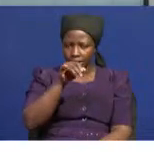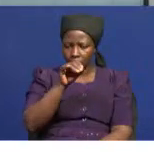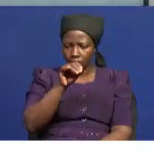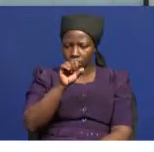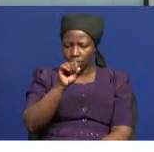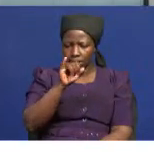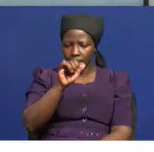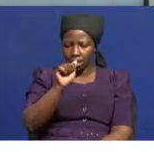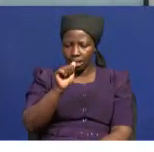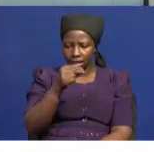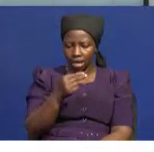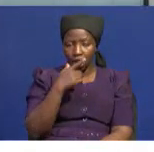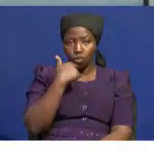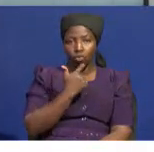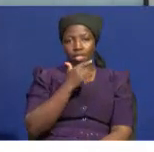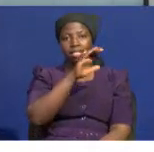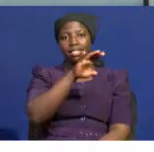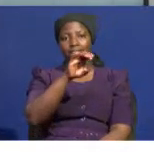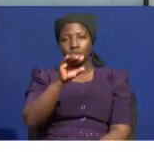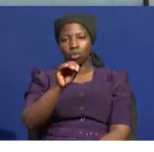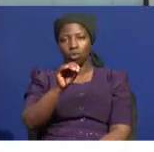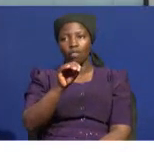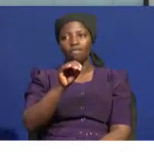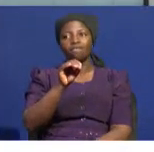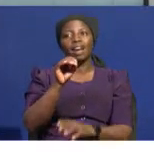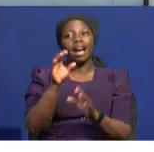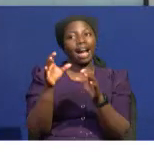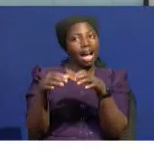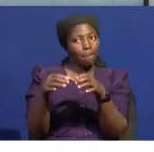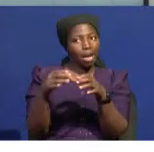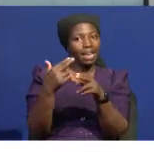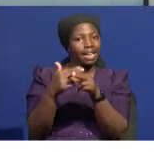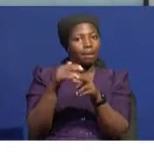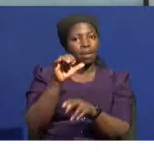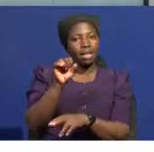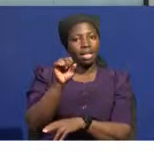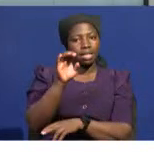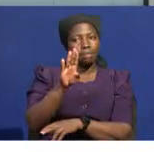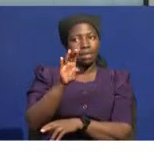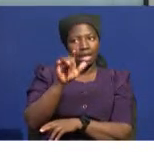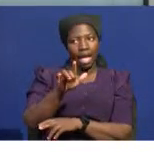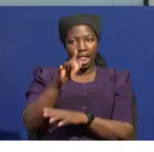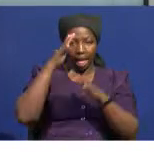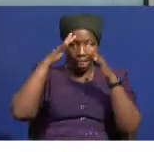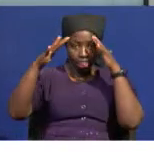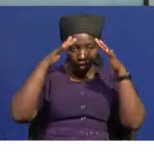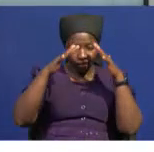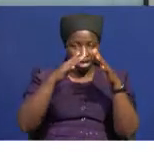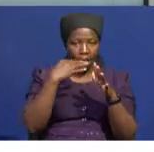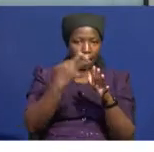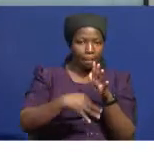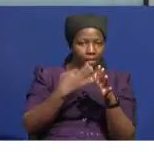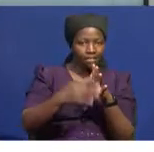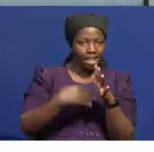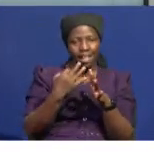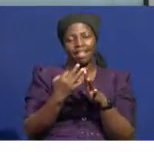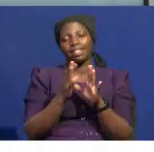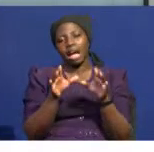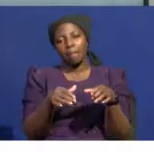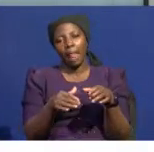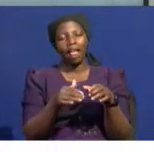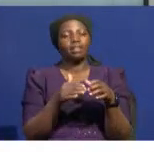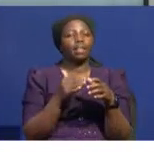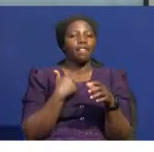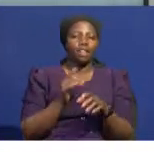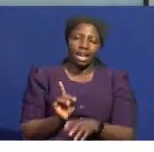Officer of Silica Booster Limited, also known as SBL Innovate Manufacturers Limited, presented himself to